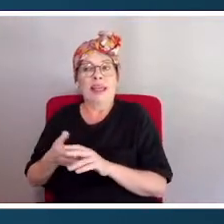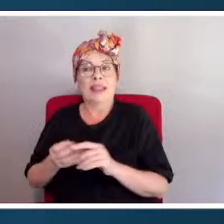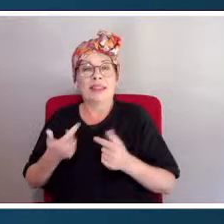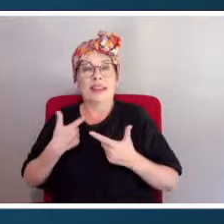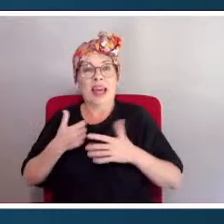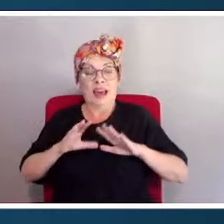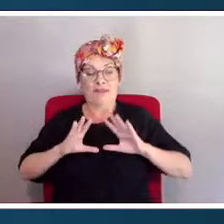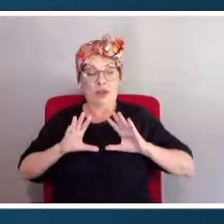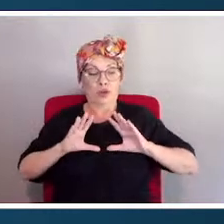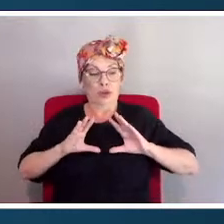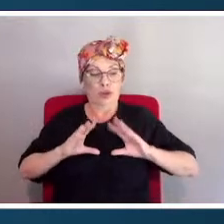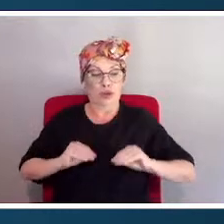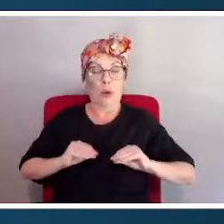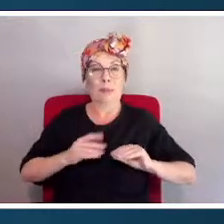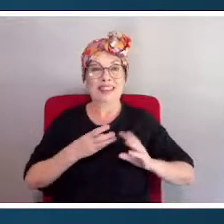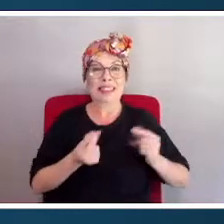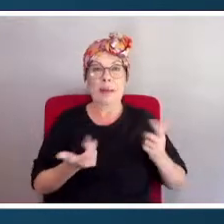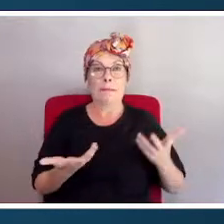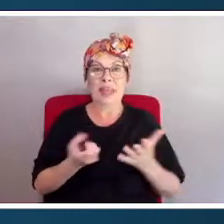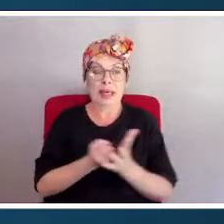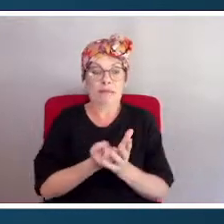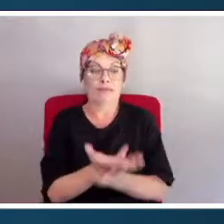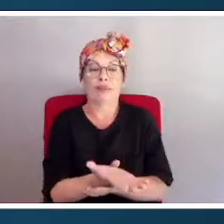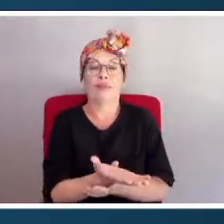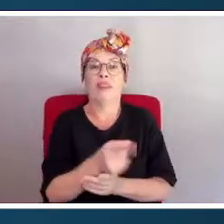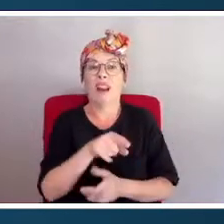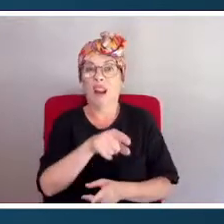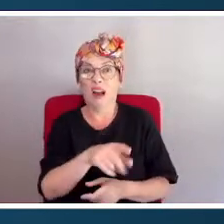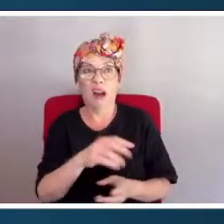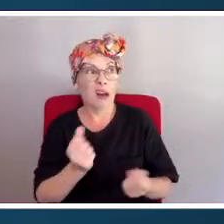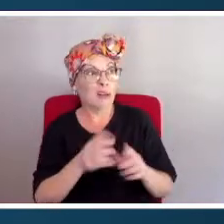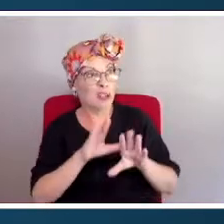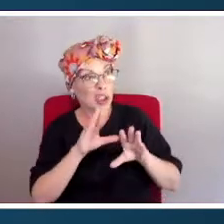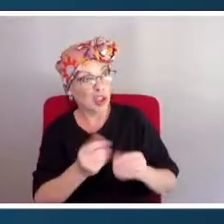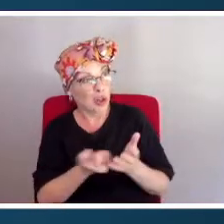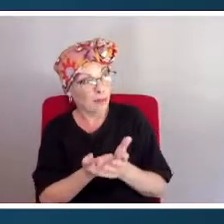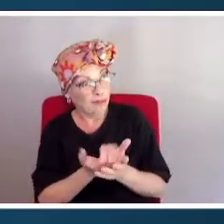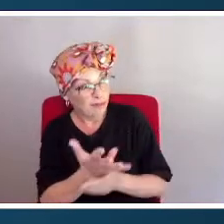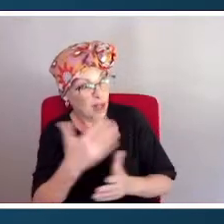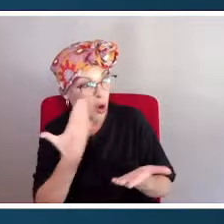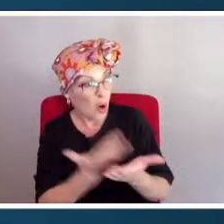investments in health, education, and social protection suffer.